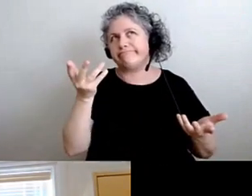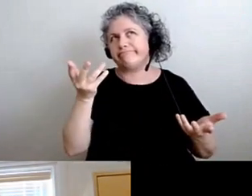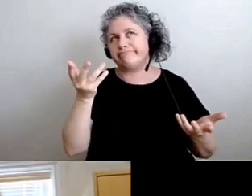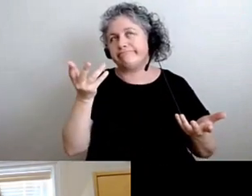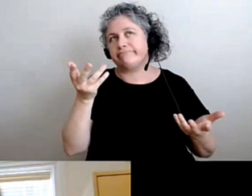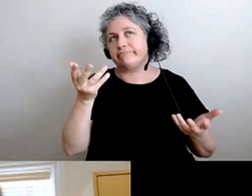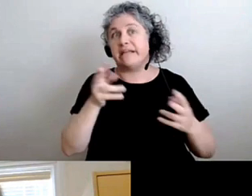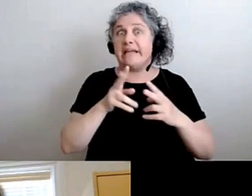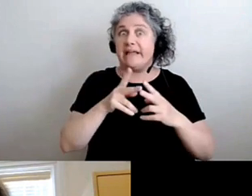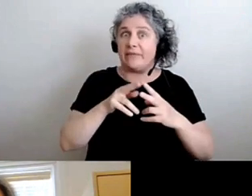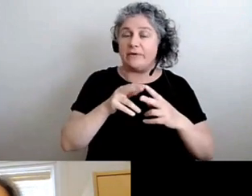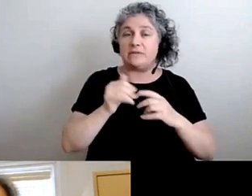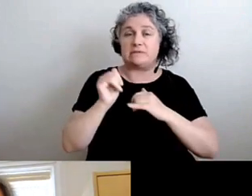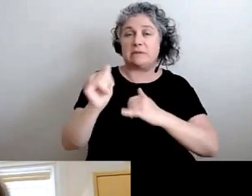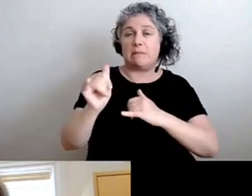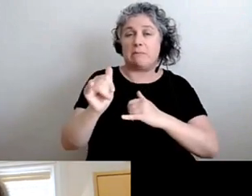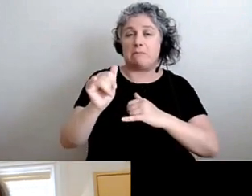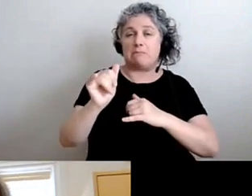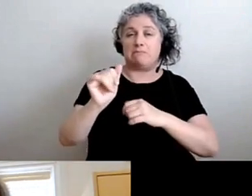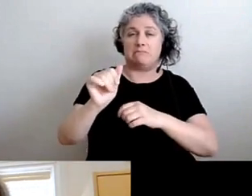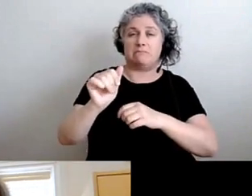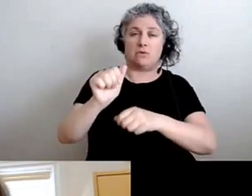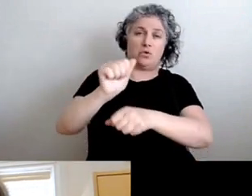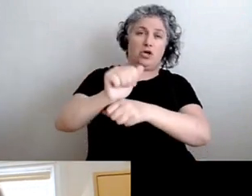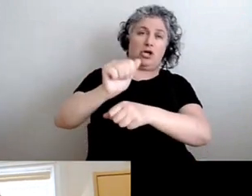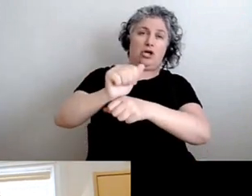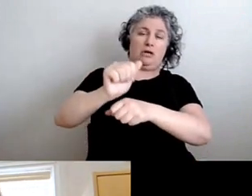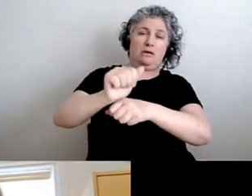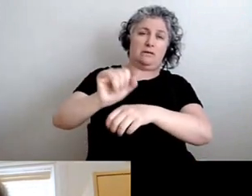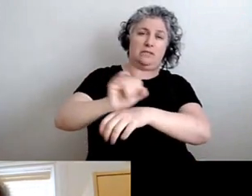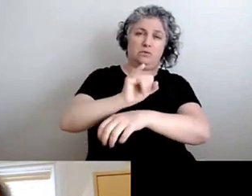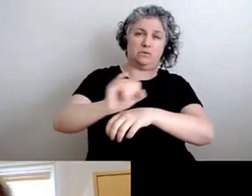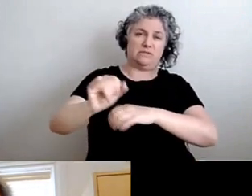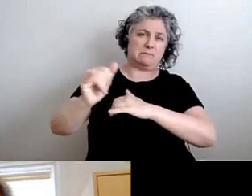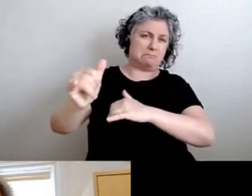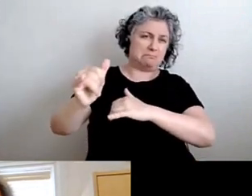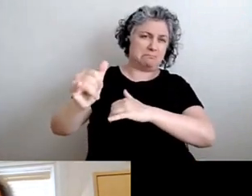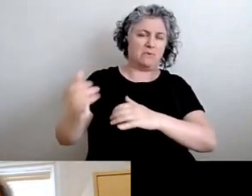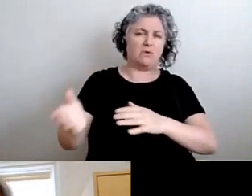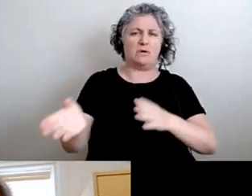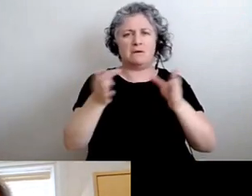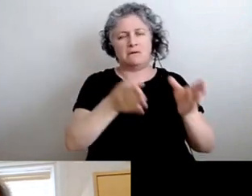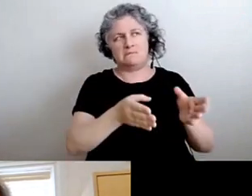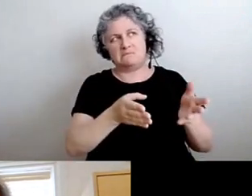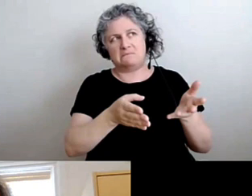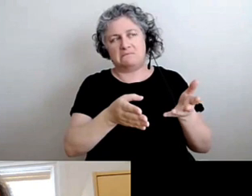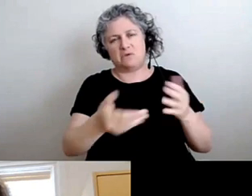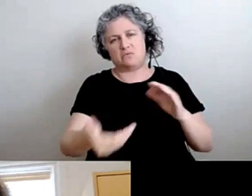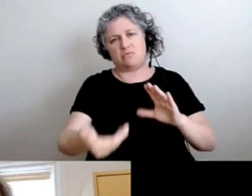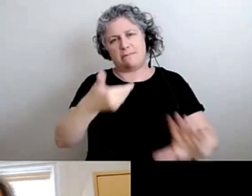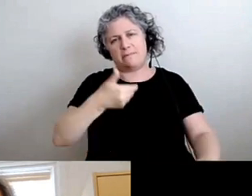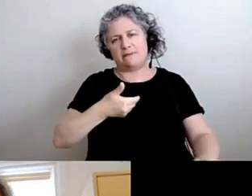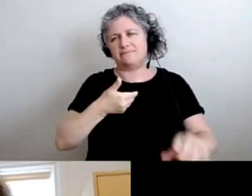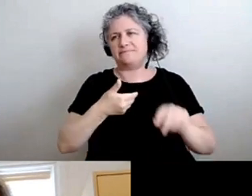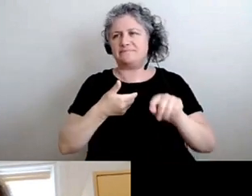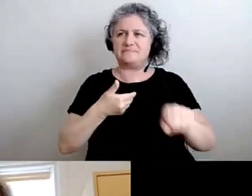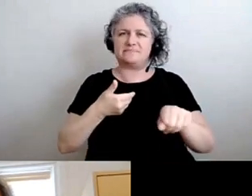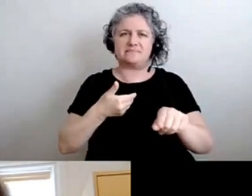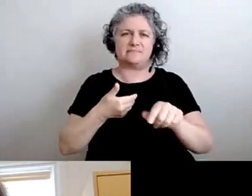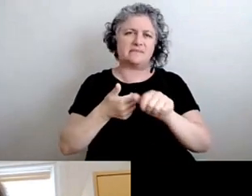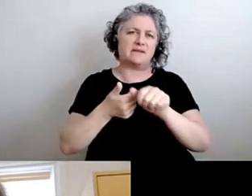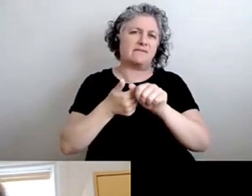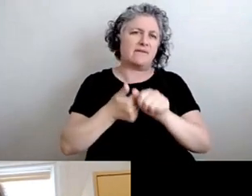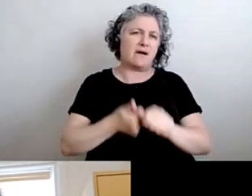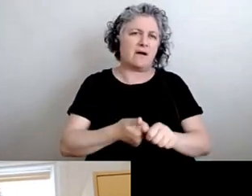either in the same type of industry as you are, or same type of following and followers,